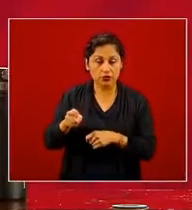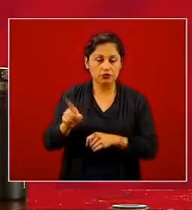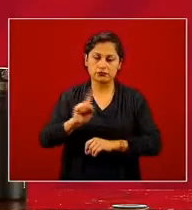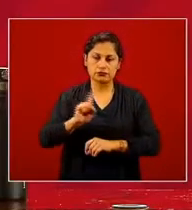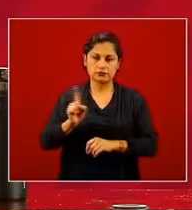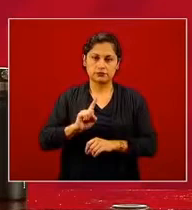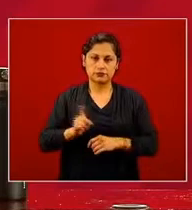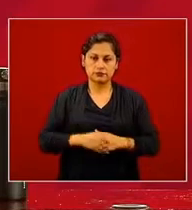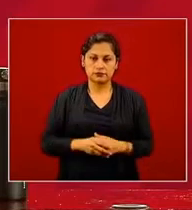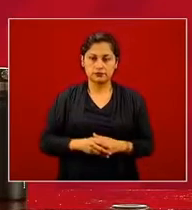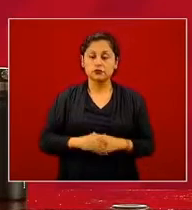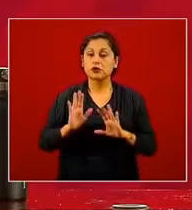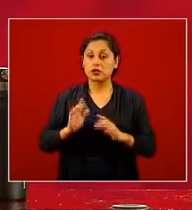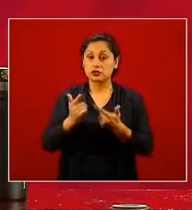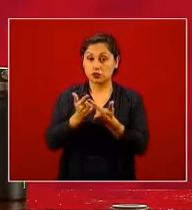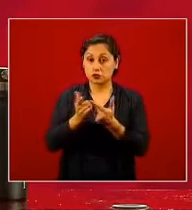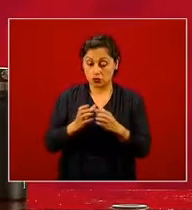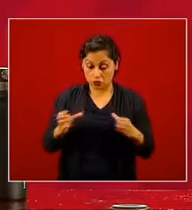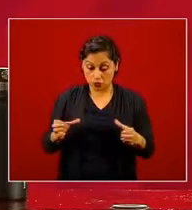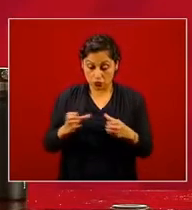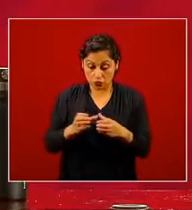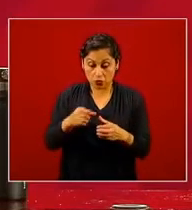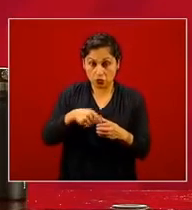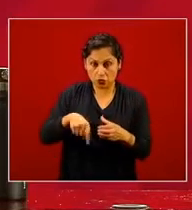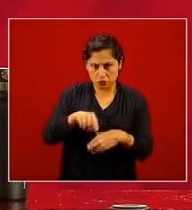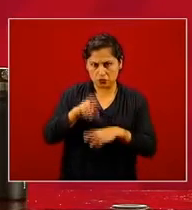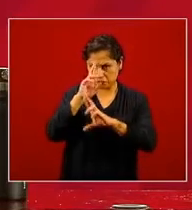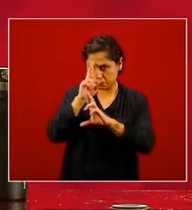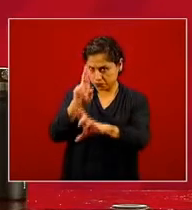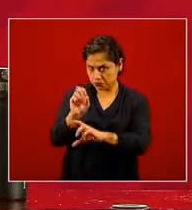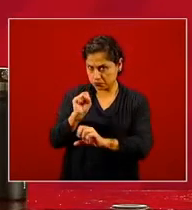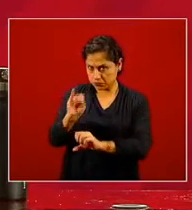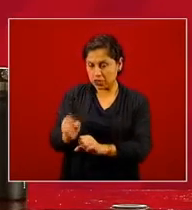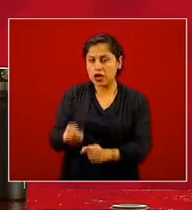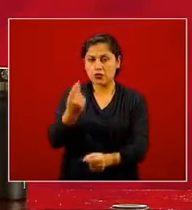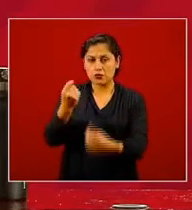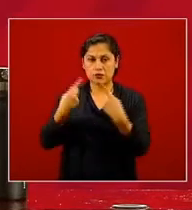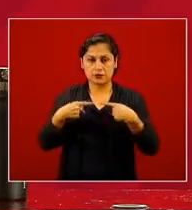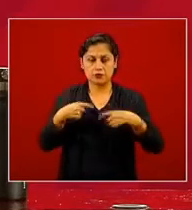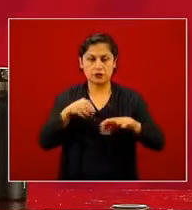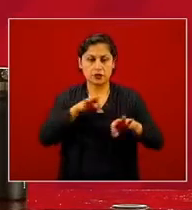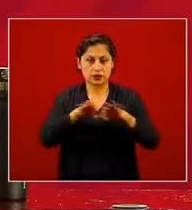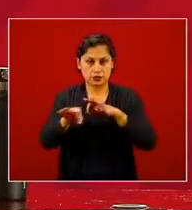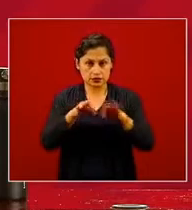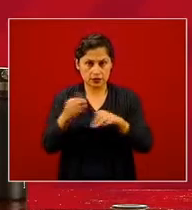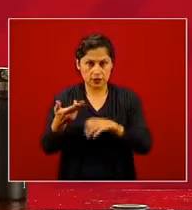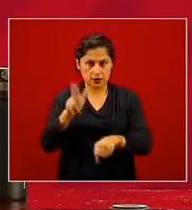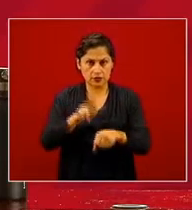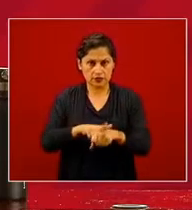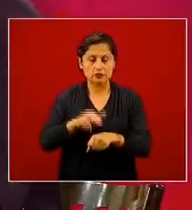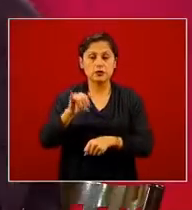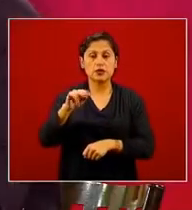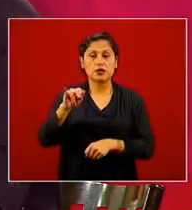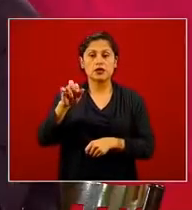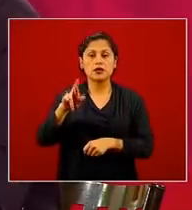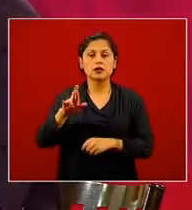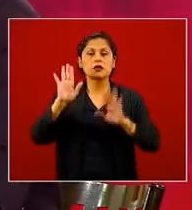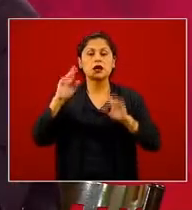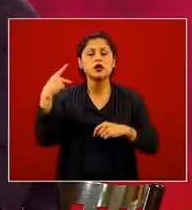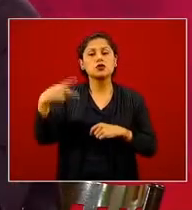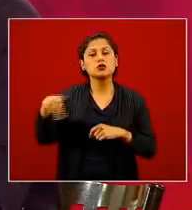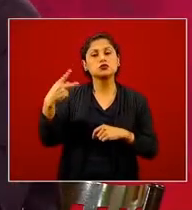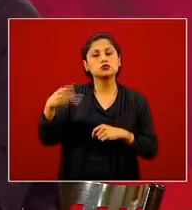INER. It's not all of them. It's just a group of people who